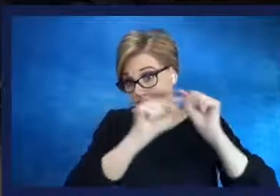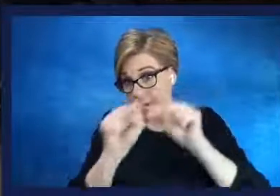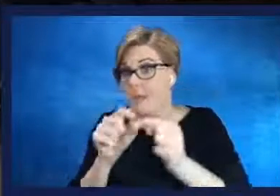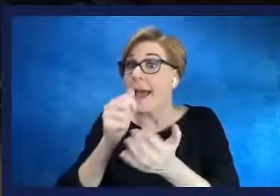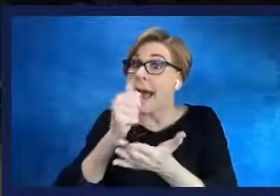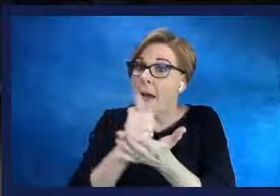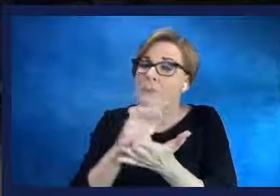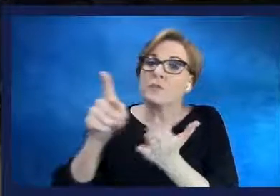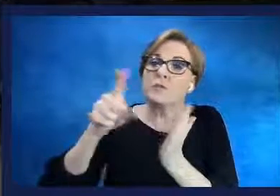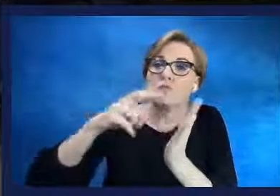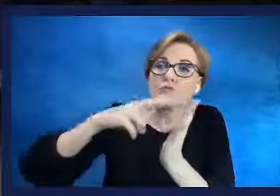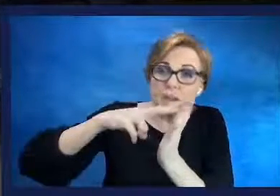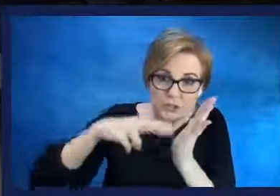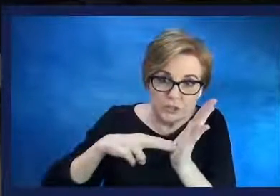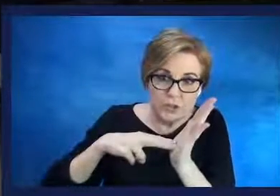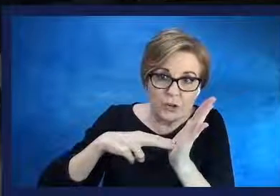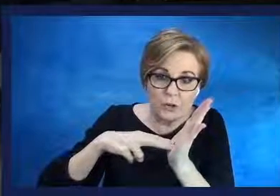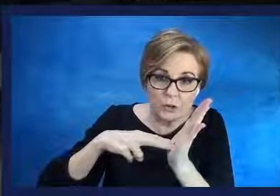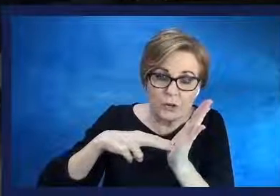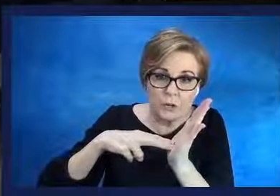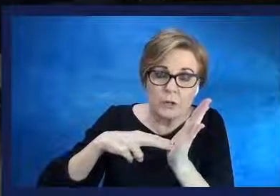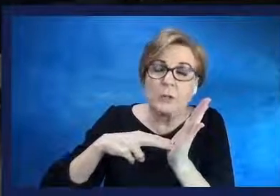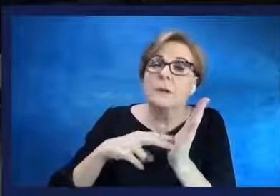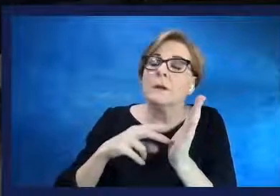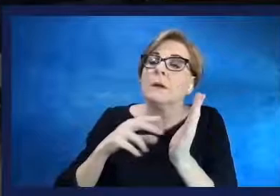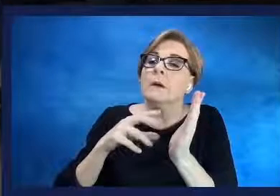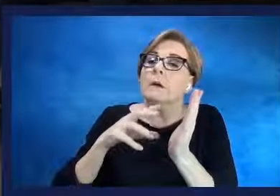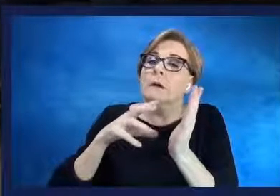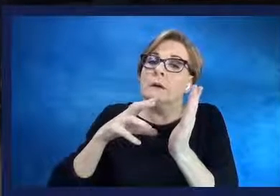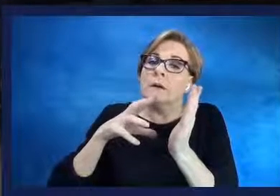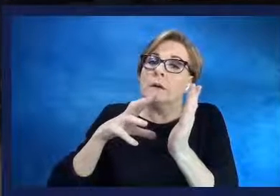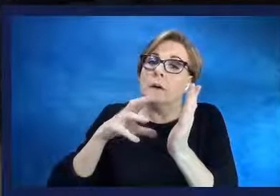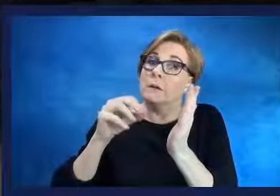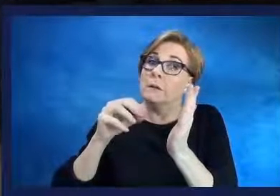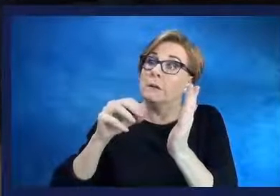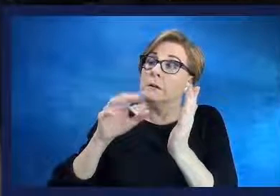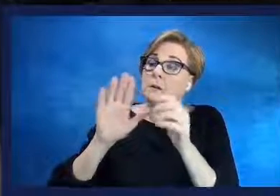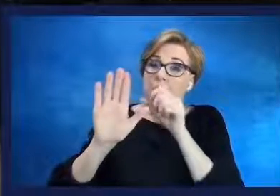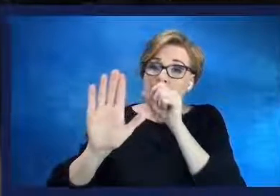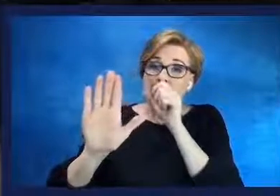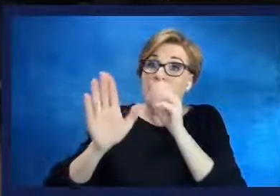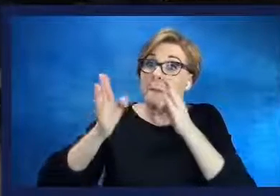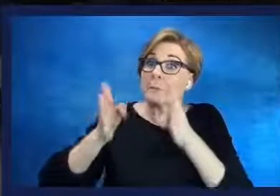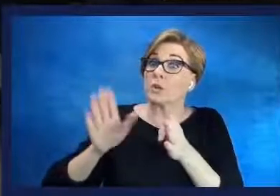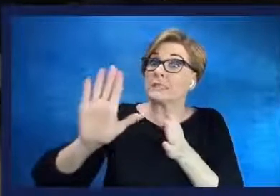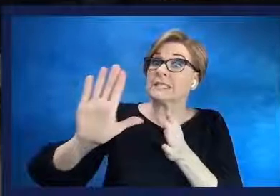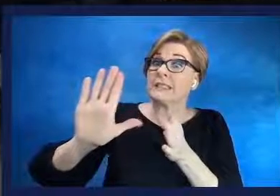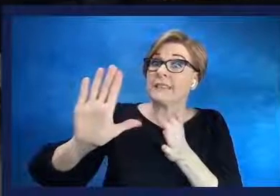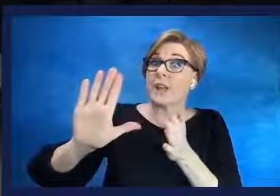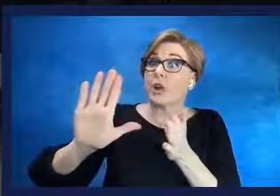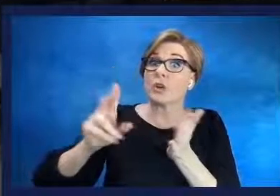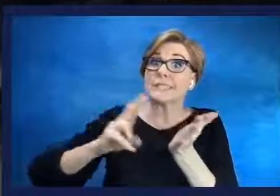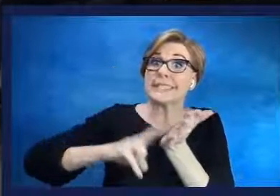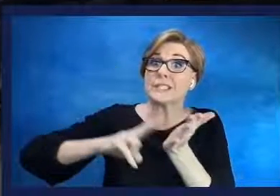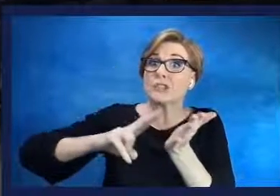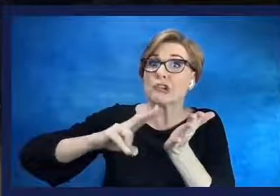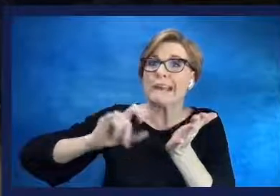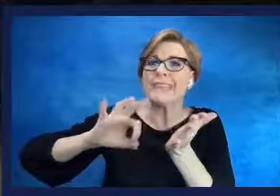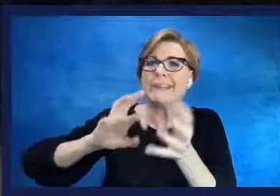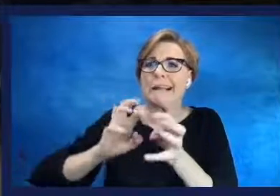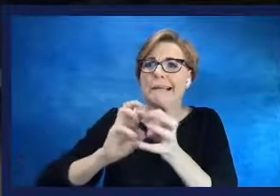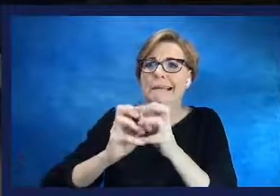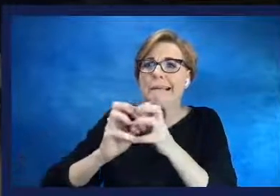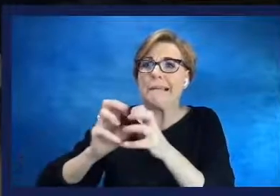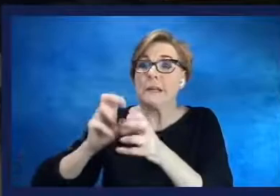that new updated signature, again, matured signature, degraded signature, whatever they may be or mark. But yes, we can indeed use